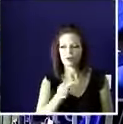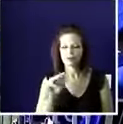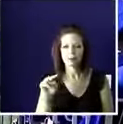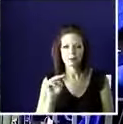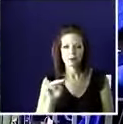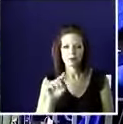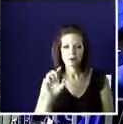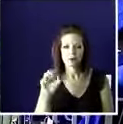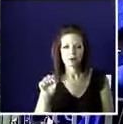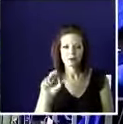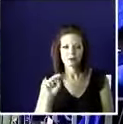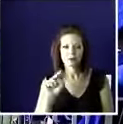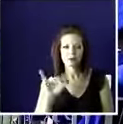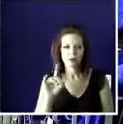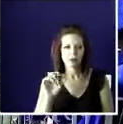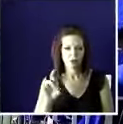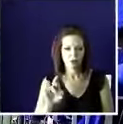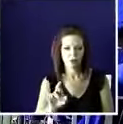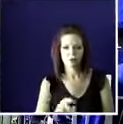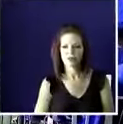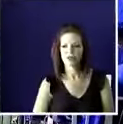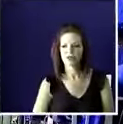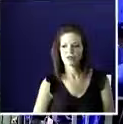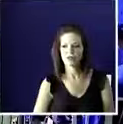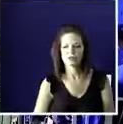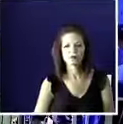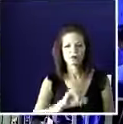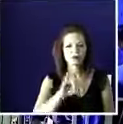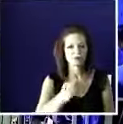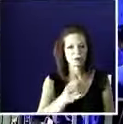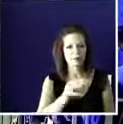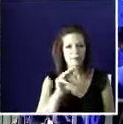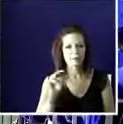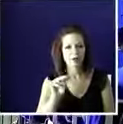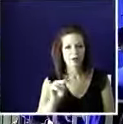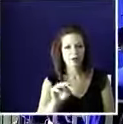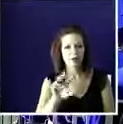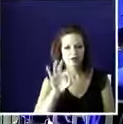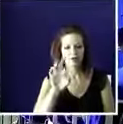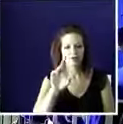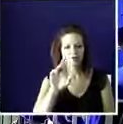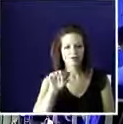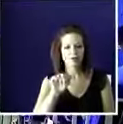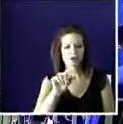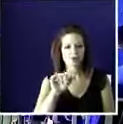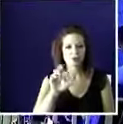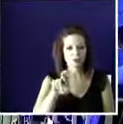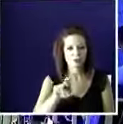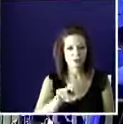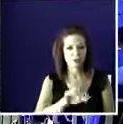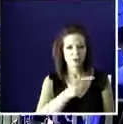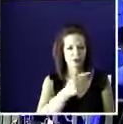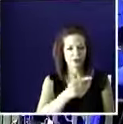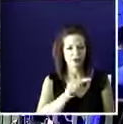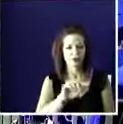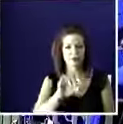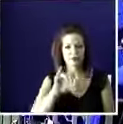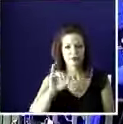Snyder. Jacob Michael Frazier. Gary Joseph Tobin,